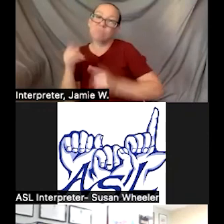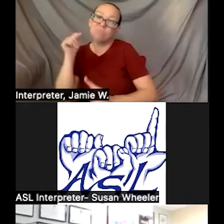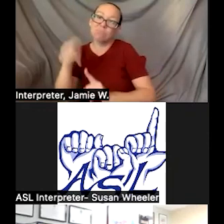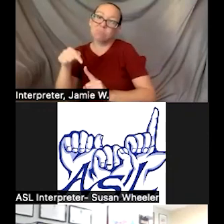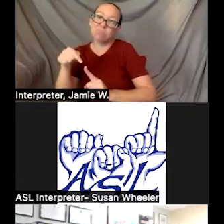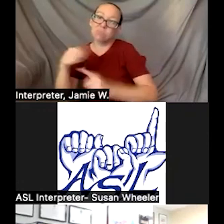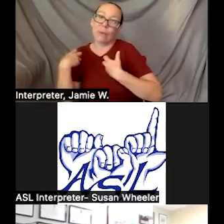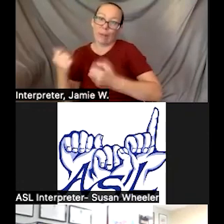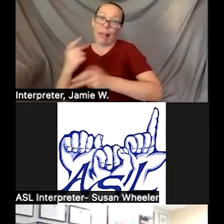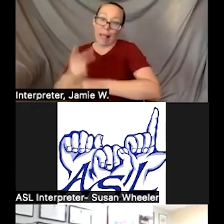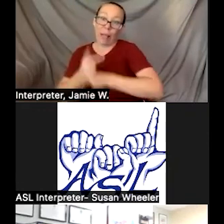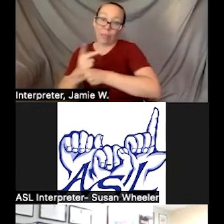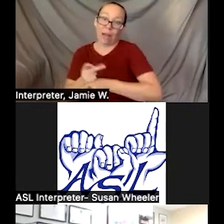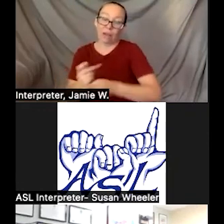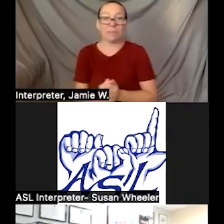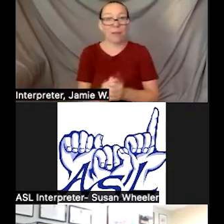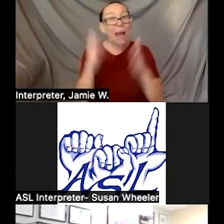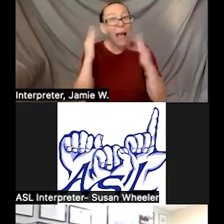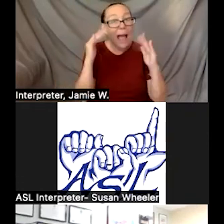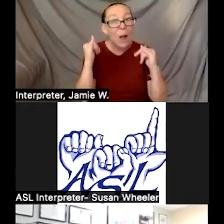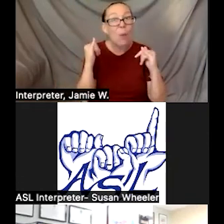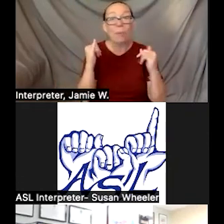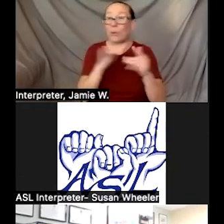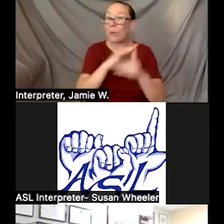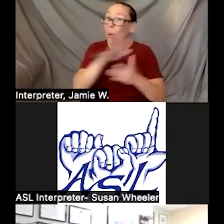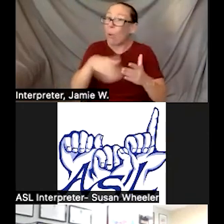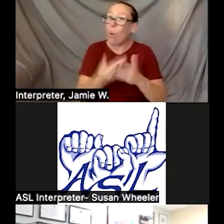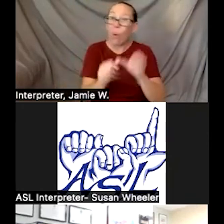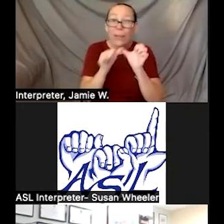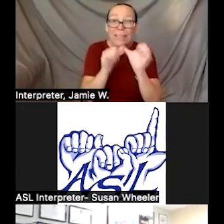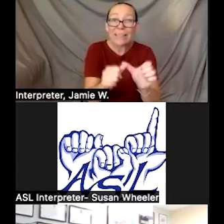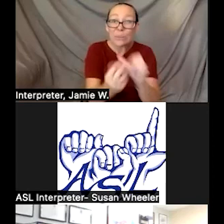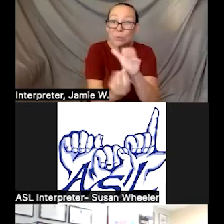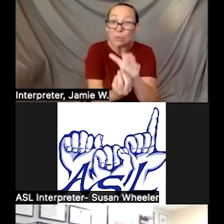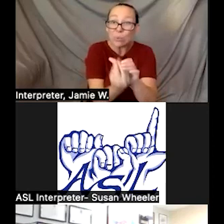That's great. That's all I have. Mark, does it come back to you now?